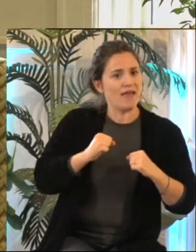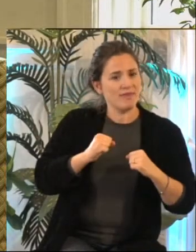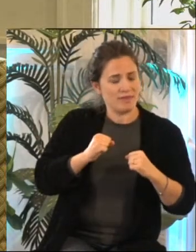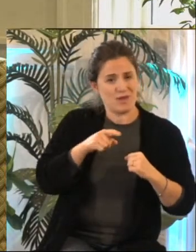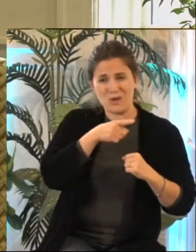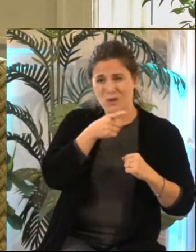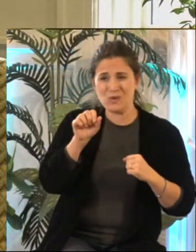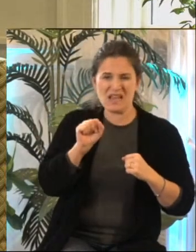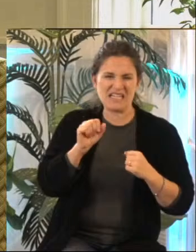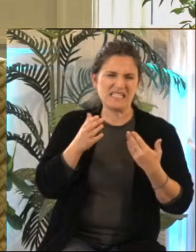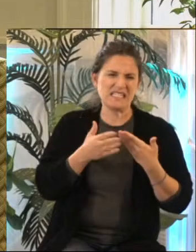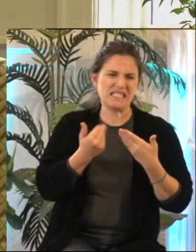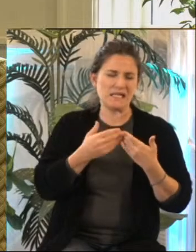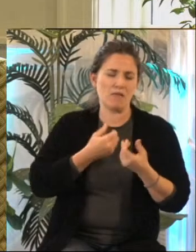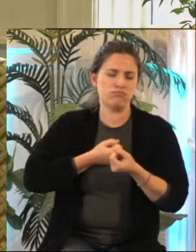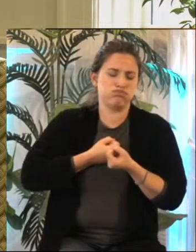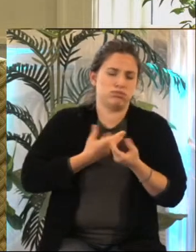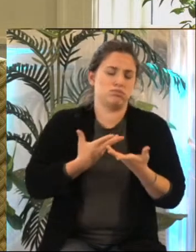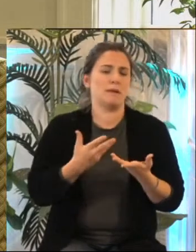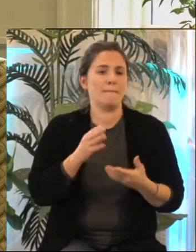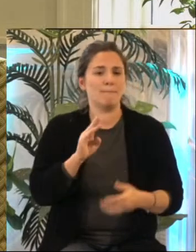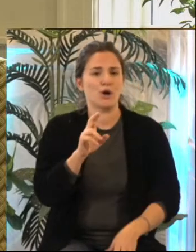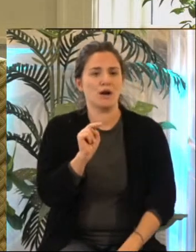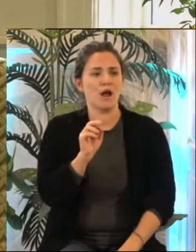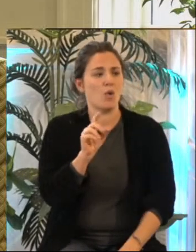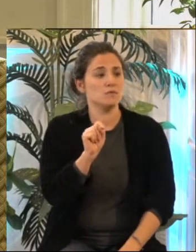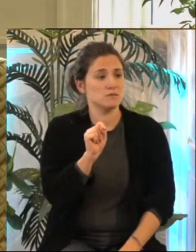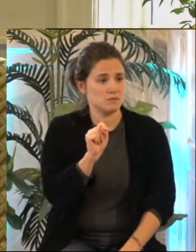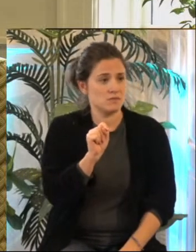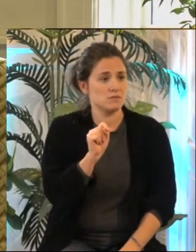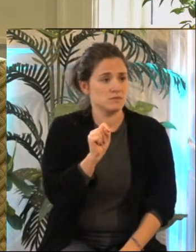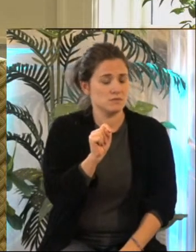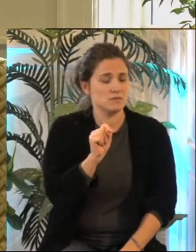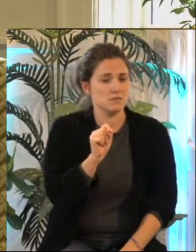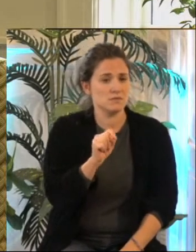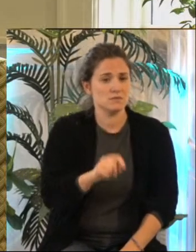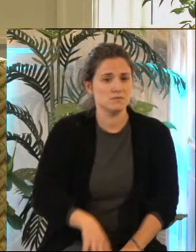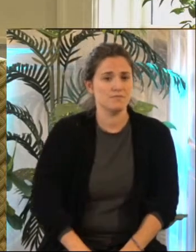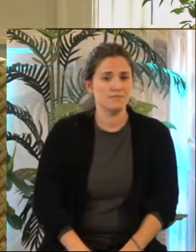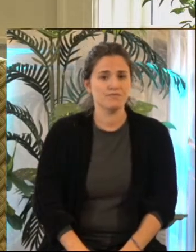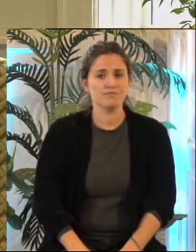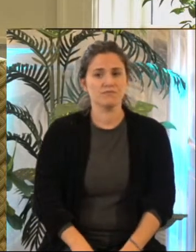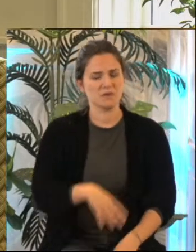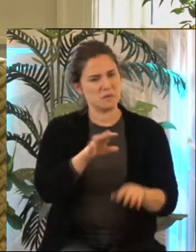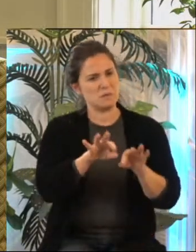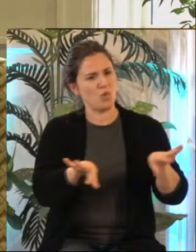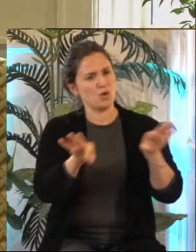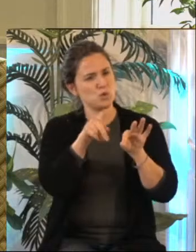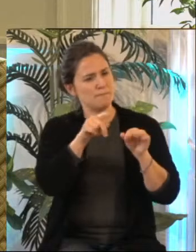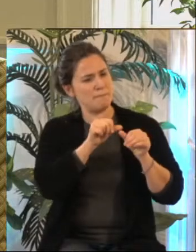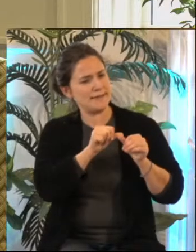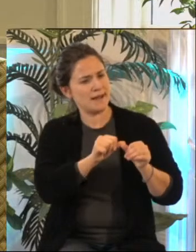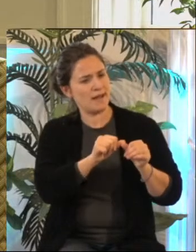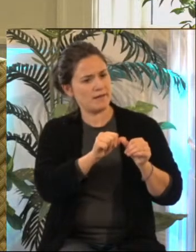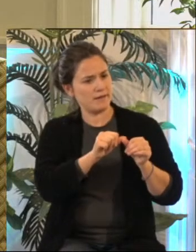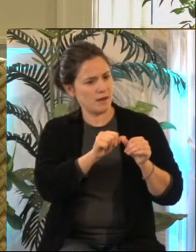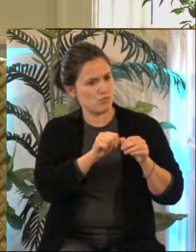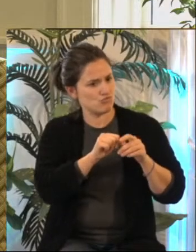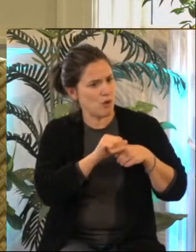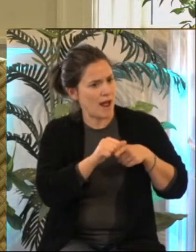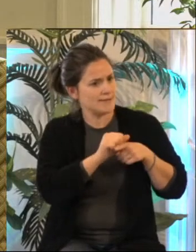container to hold us, and we don't have practices that can reinvigorate our spirit. So I just want to say, it's